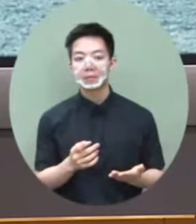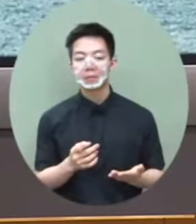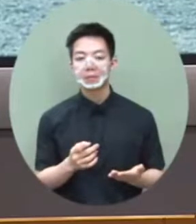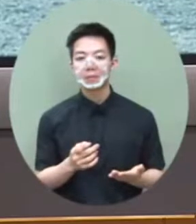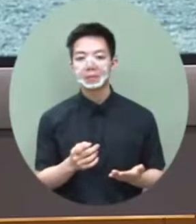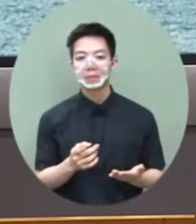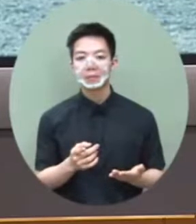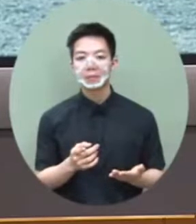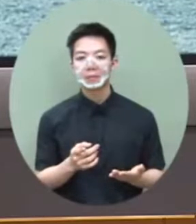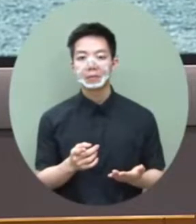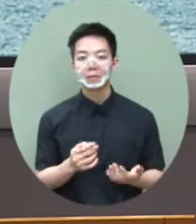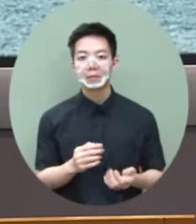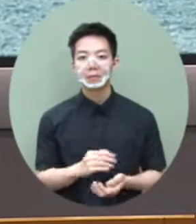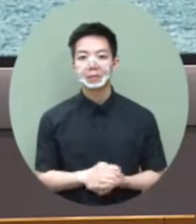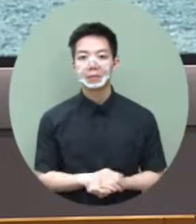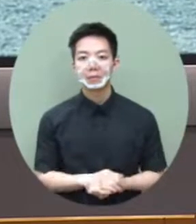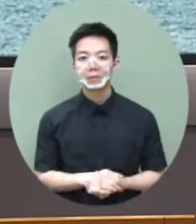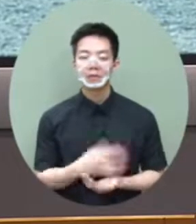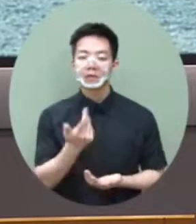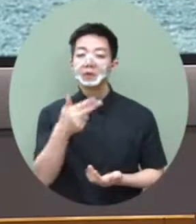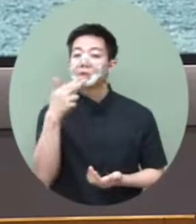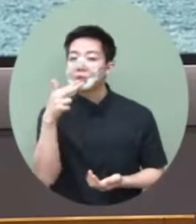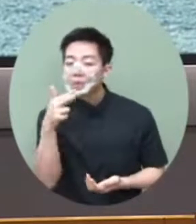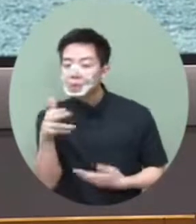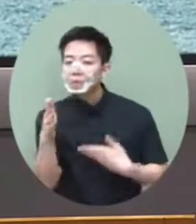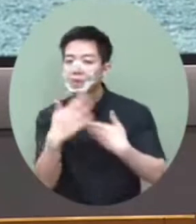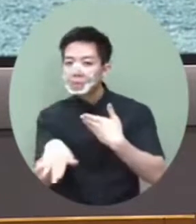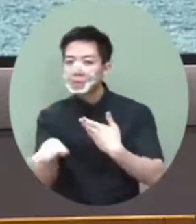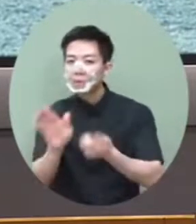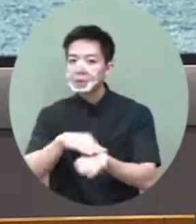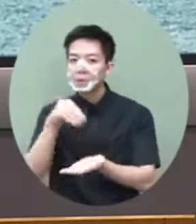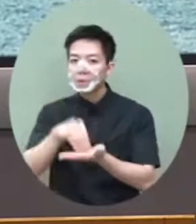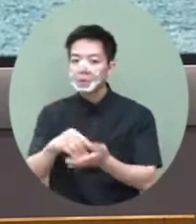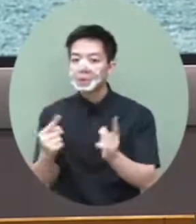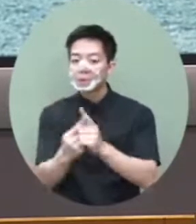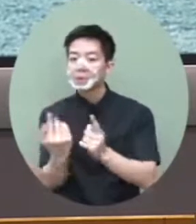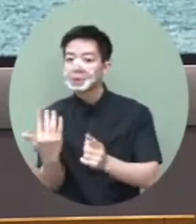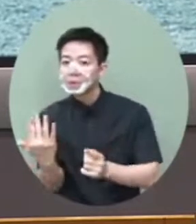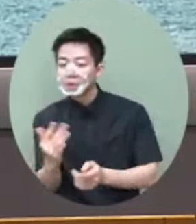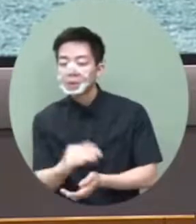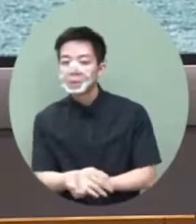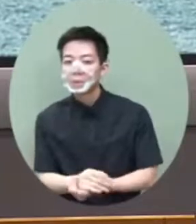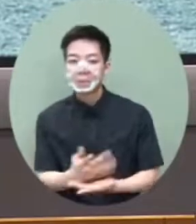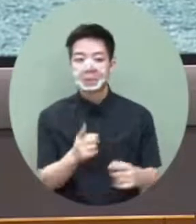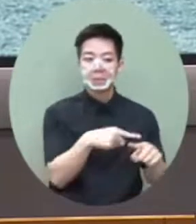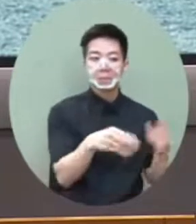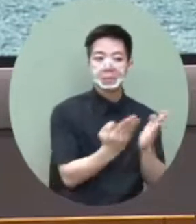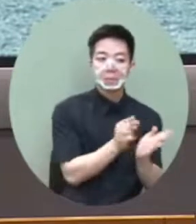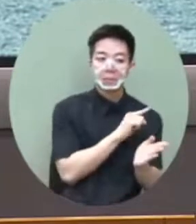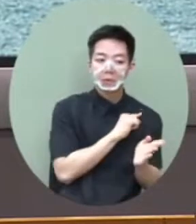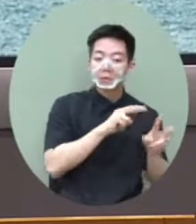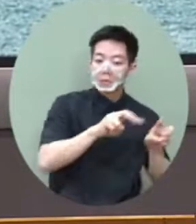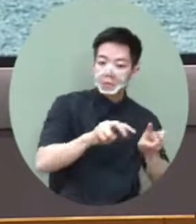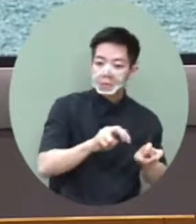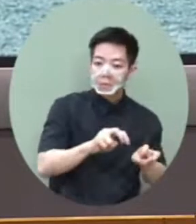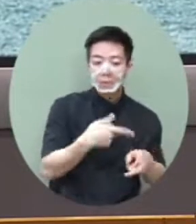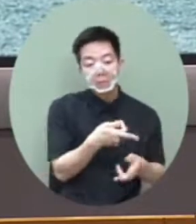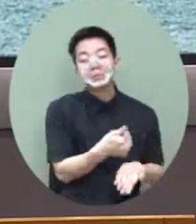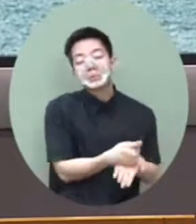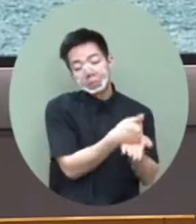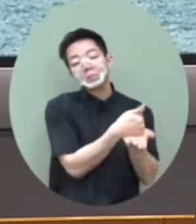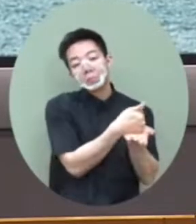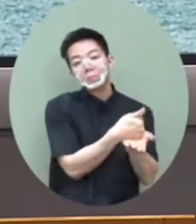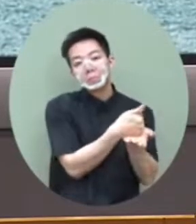Now, in relation to asymptomatic patients lurking in the community, I believe this is a study